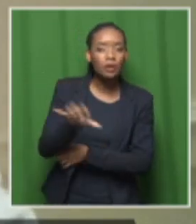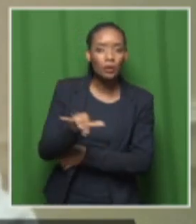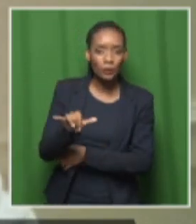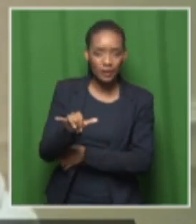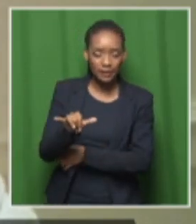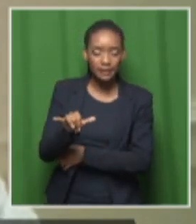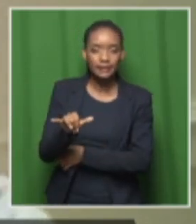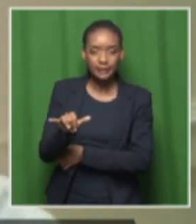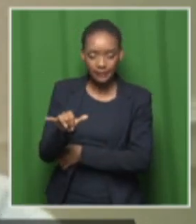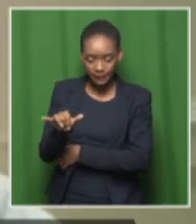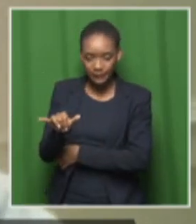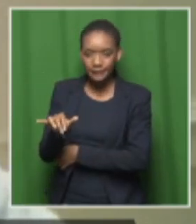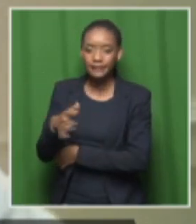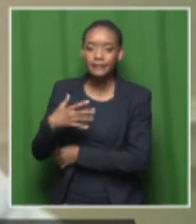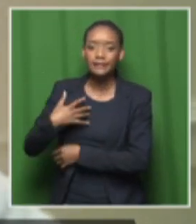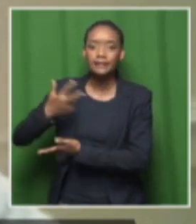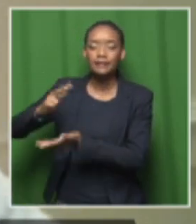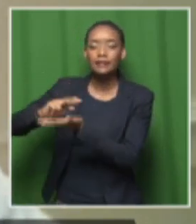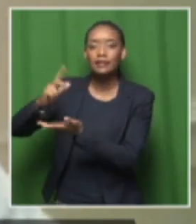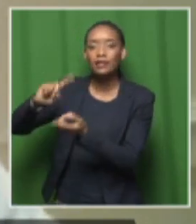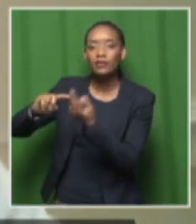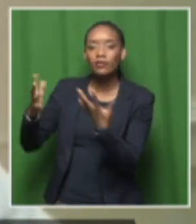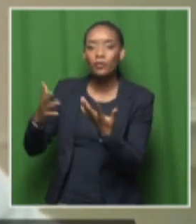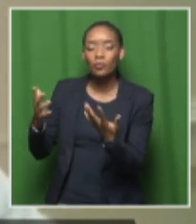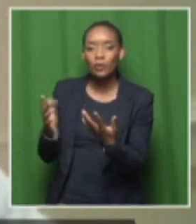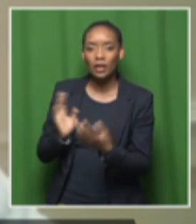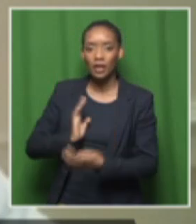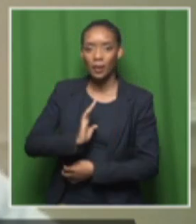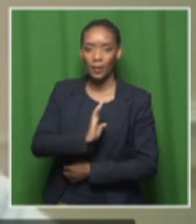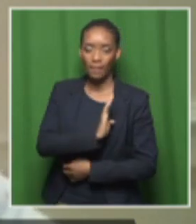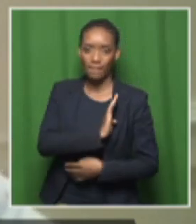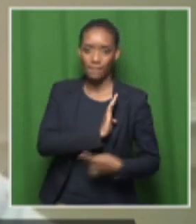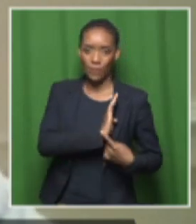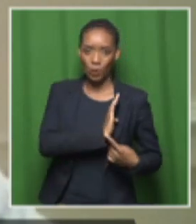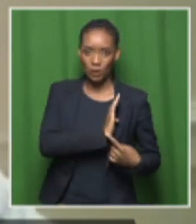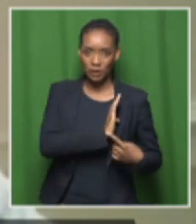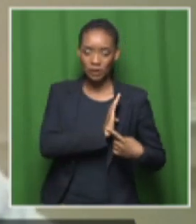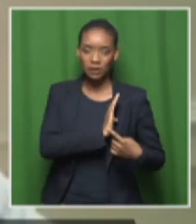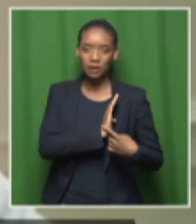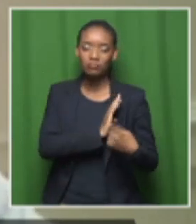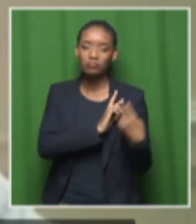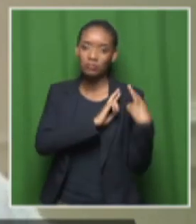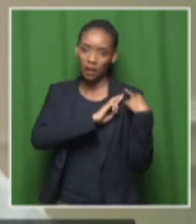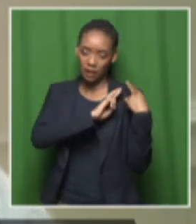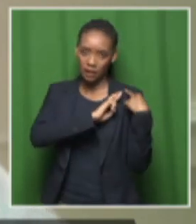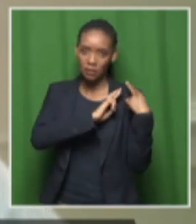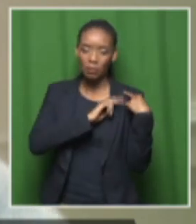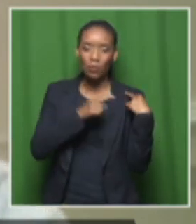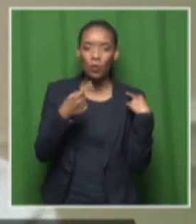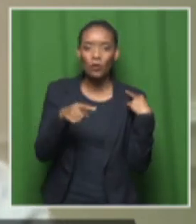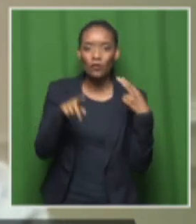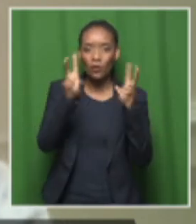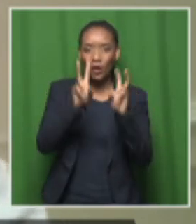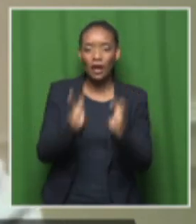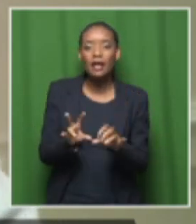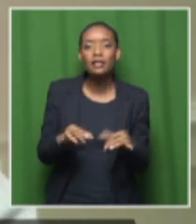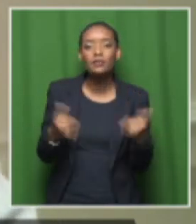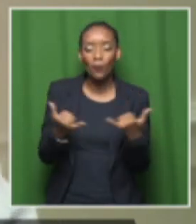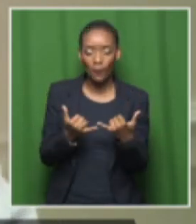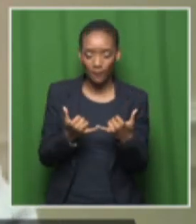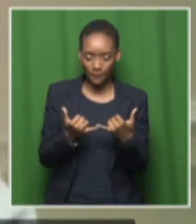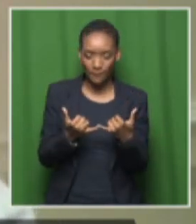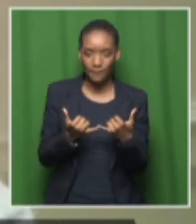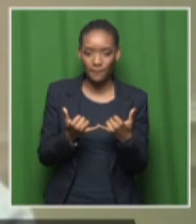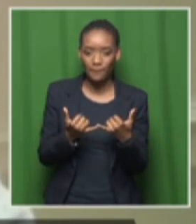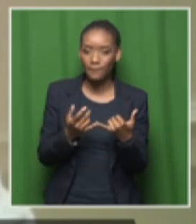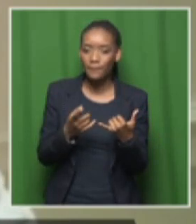board, which is the accounting authority of Eskom. So that part